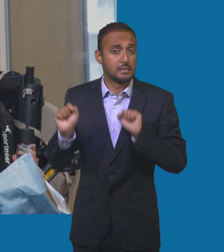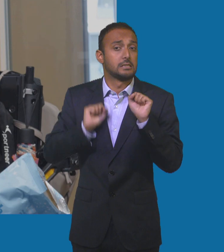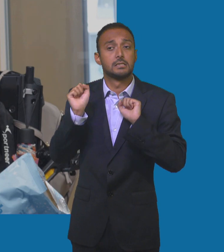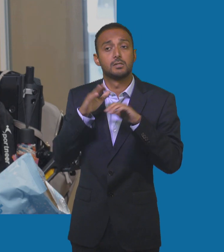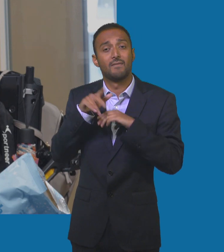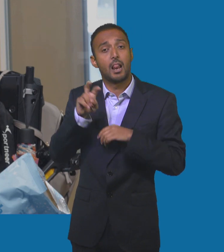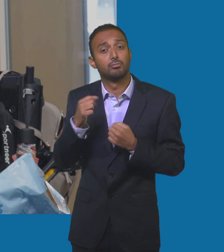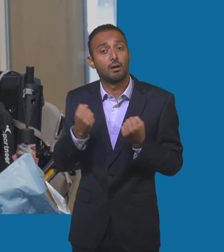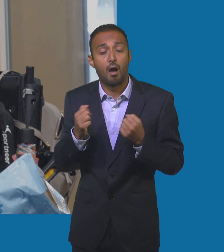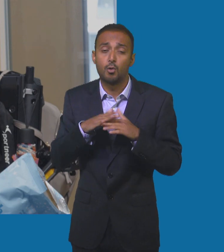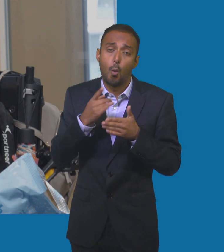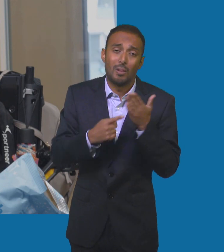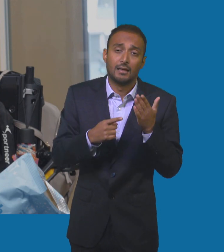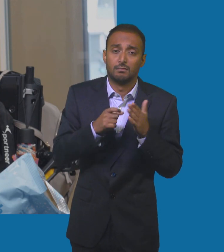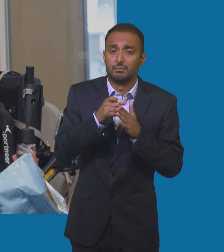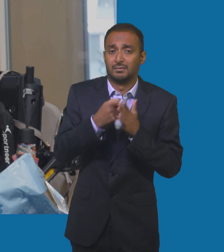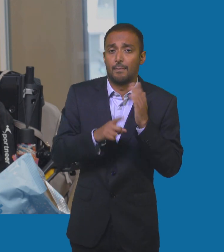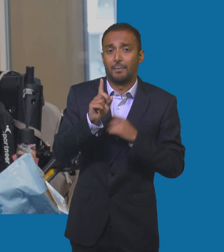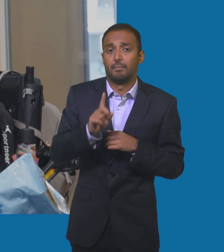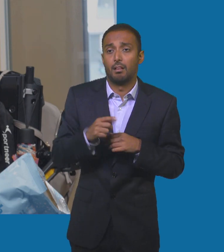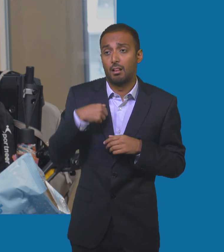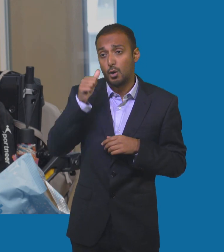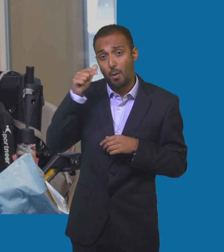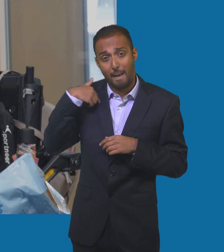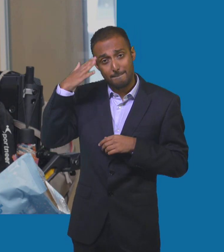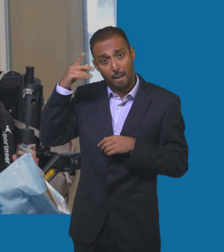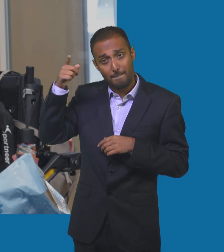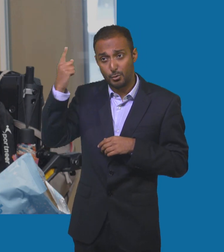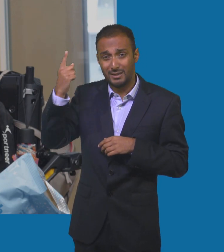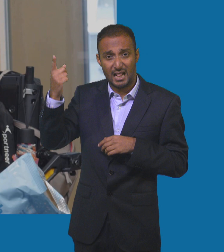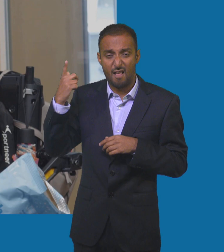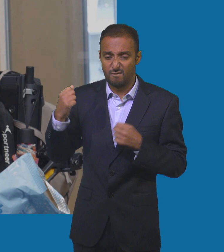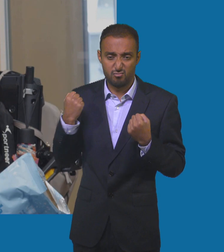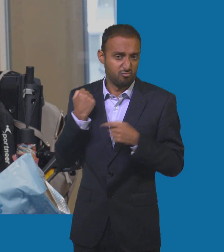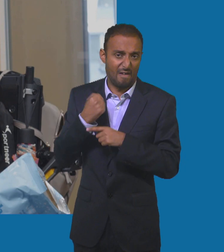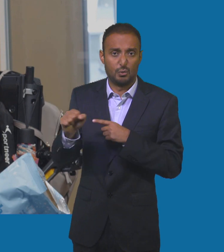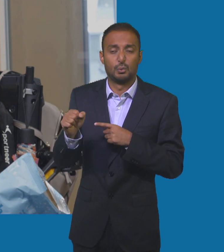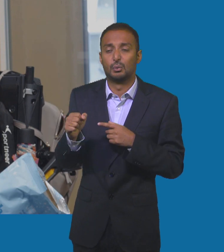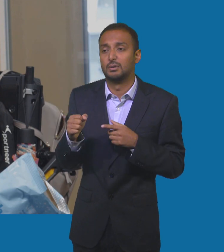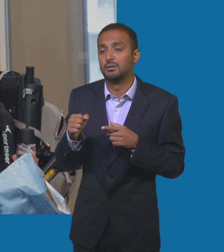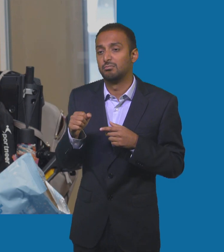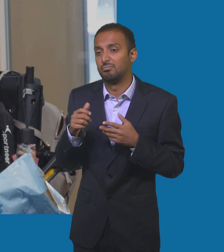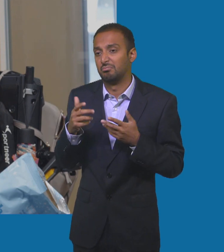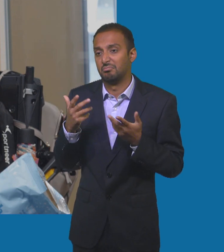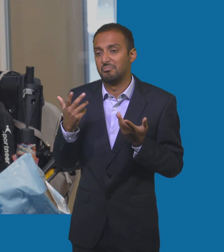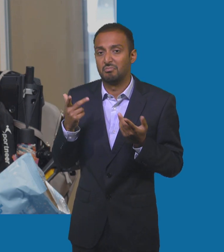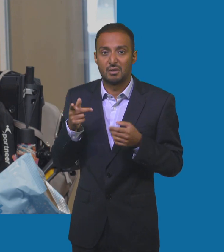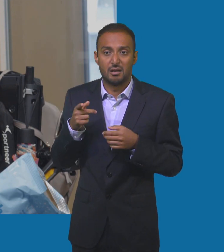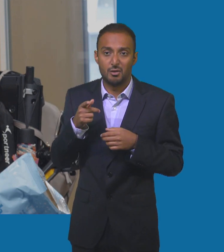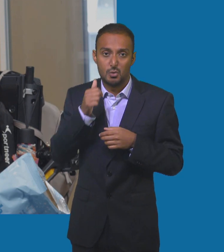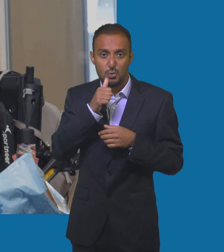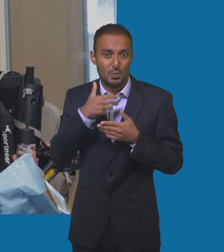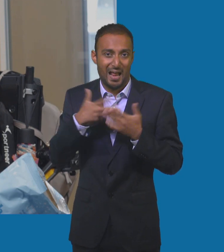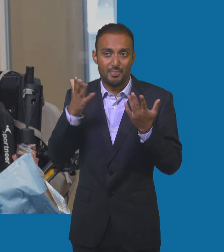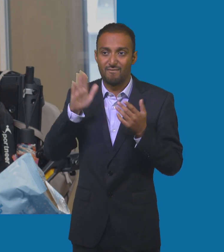and not just disabled people. I know that my mum is refusing to use anything that is not, you know, from the